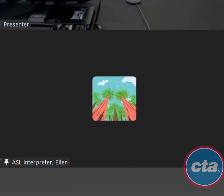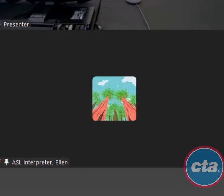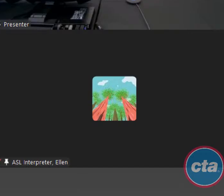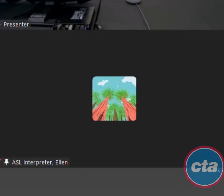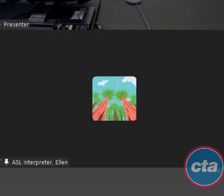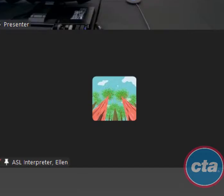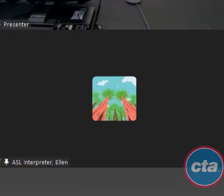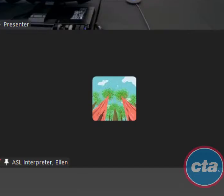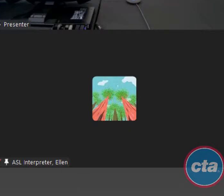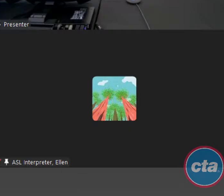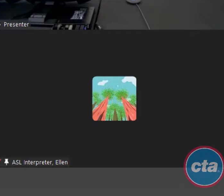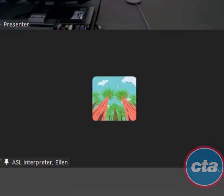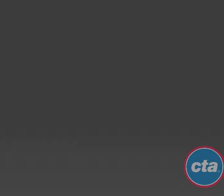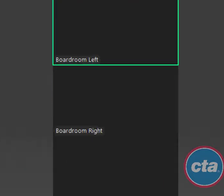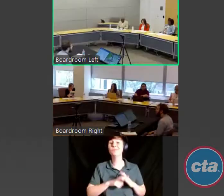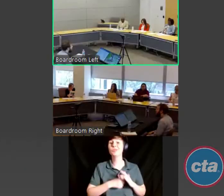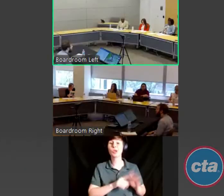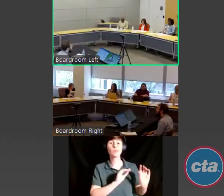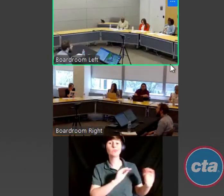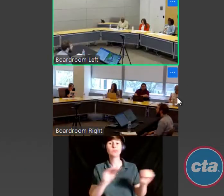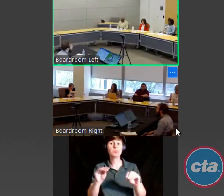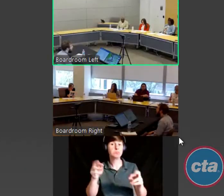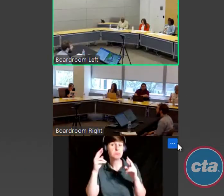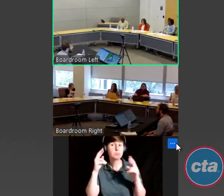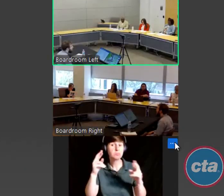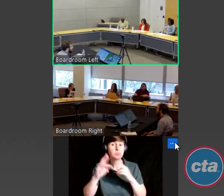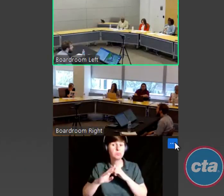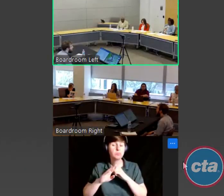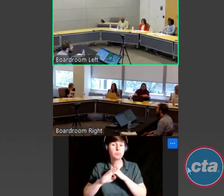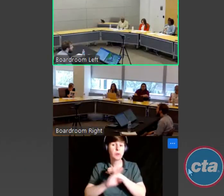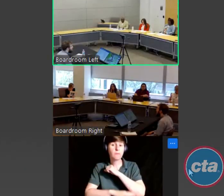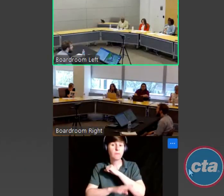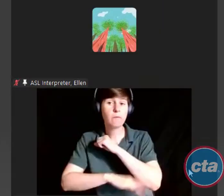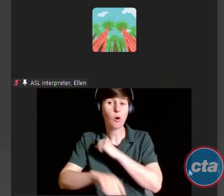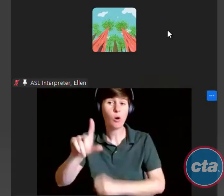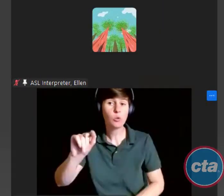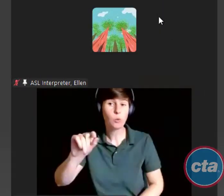these installations hopefully fall 2025, assuming